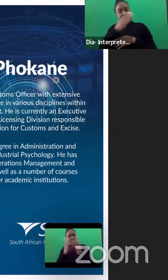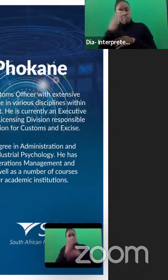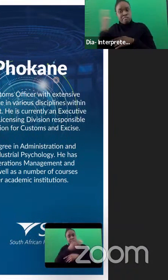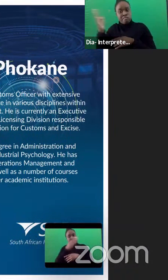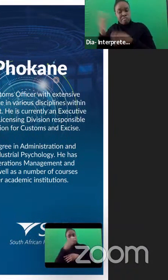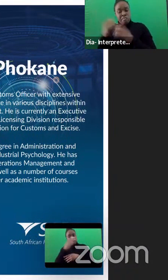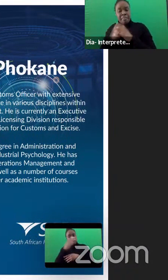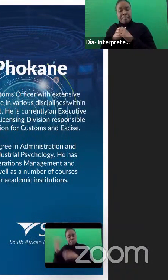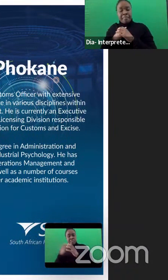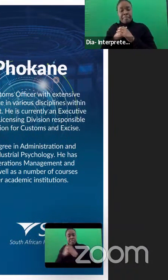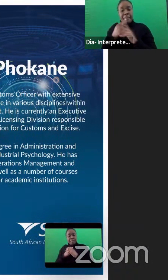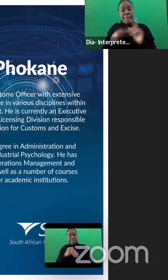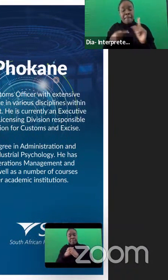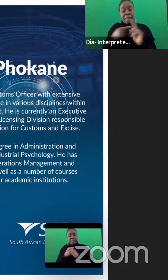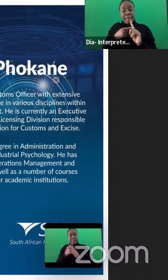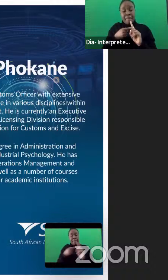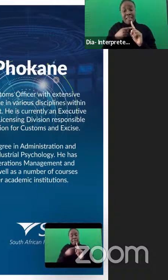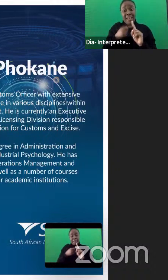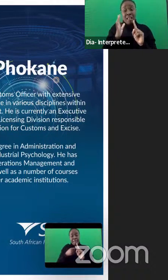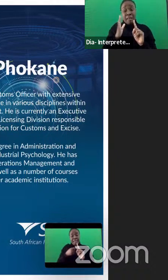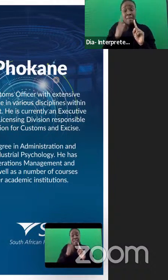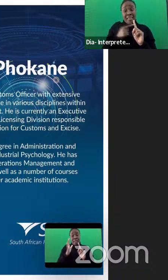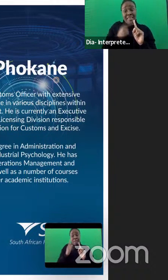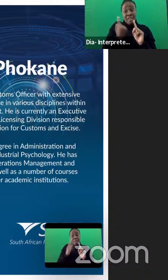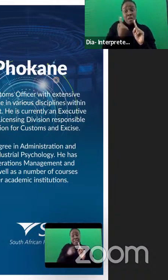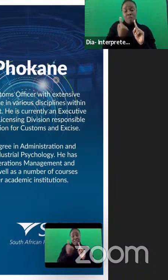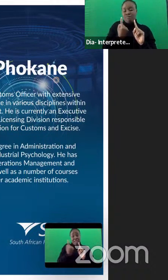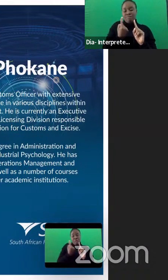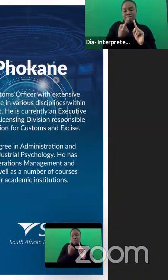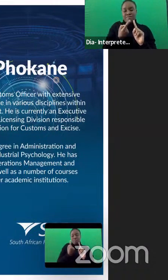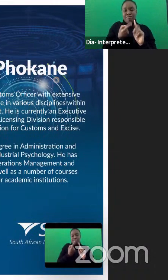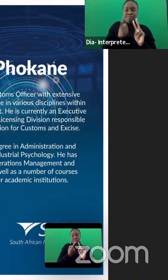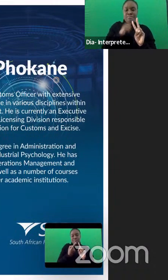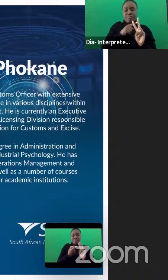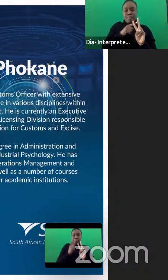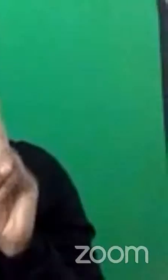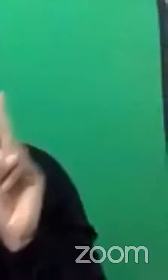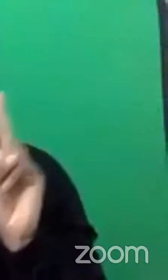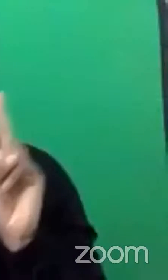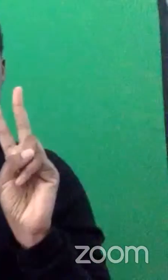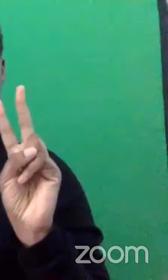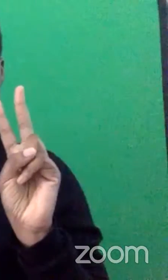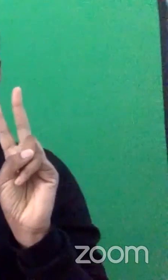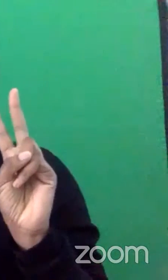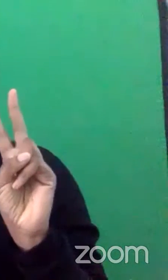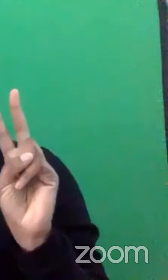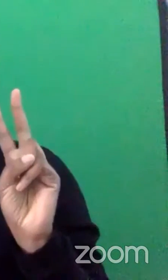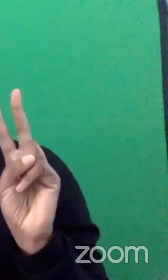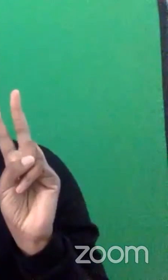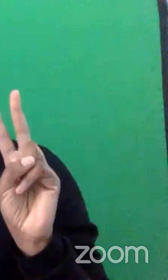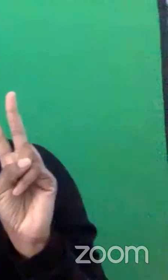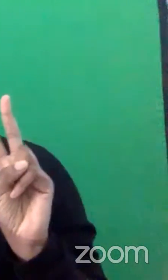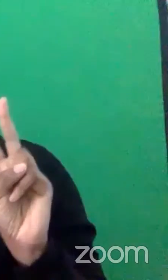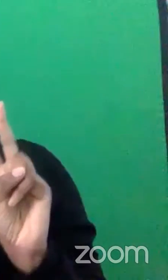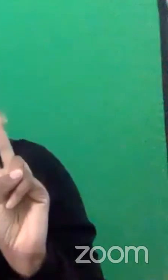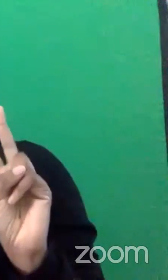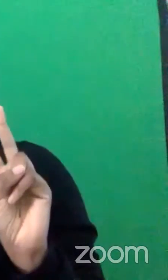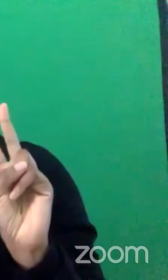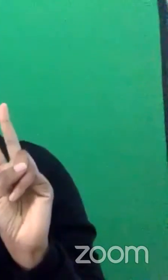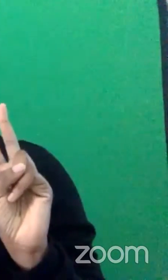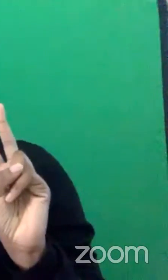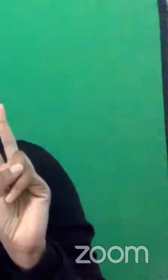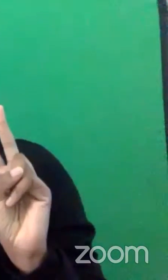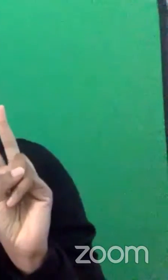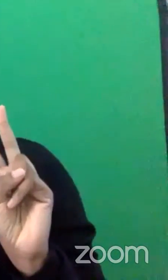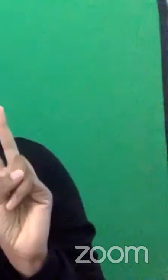Mr. Pokane will be supported by Ms. Rachel Sintumule. Ms. Rachel Sintumule will be